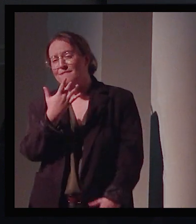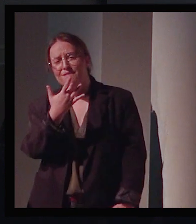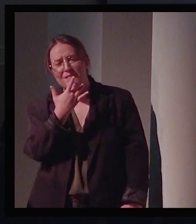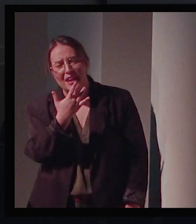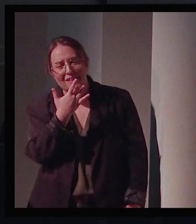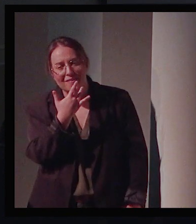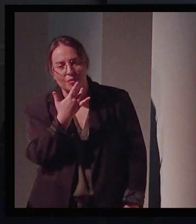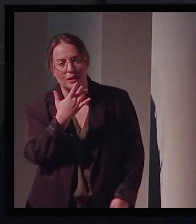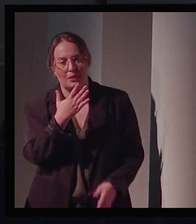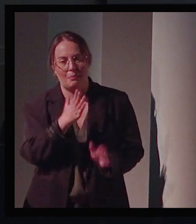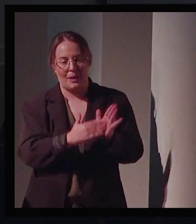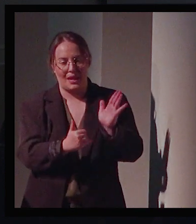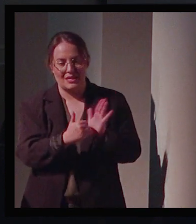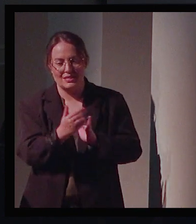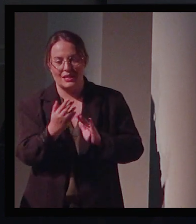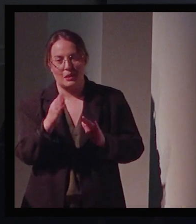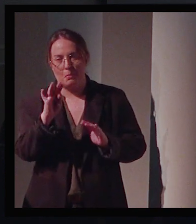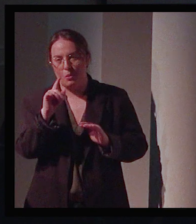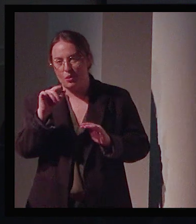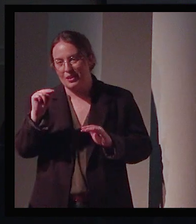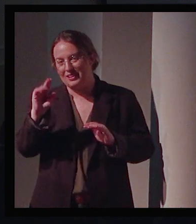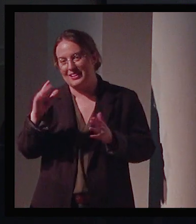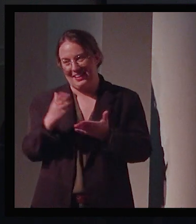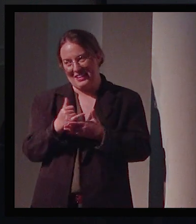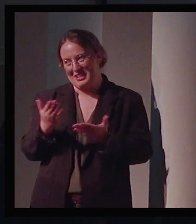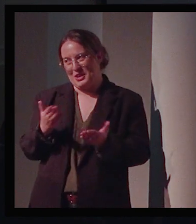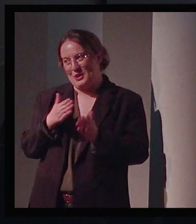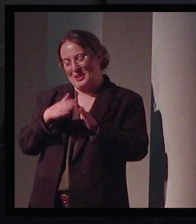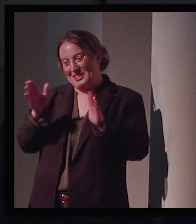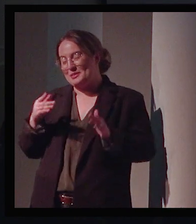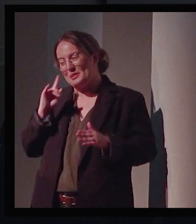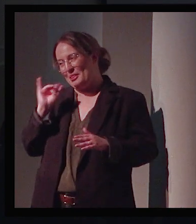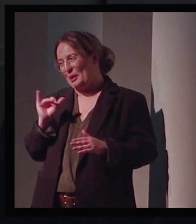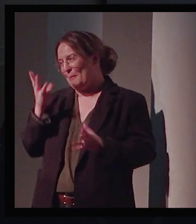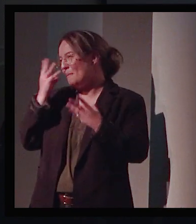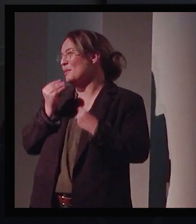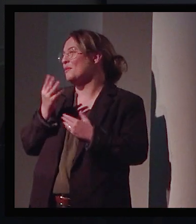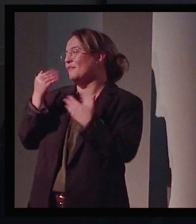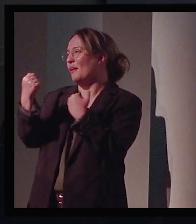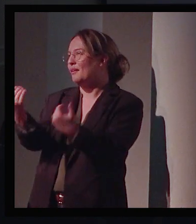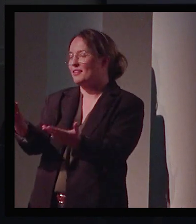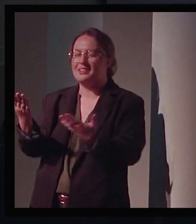Brooklyn's collection, which is also here next door looking beautiful. It's